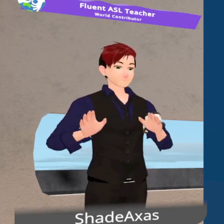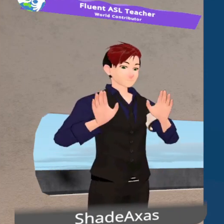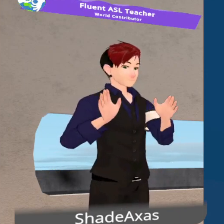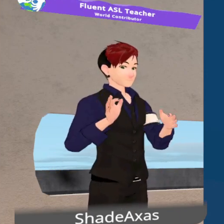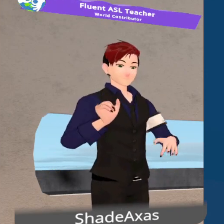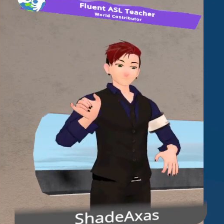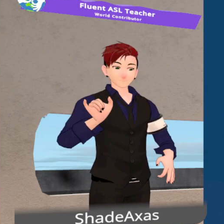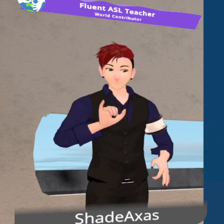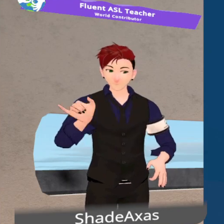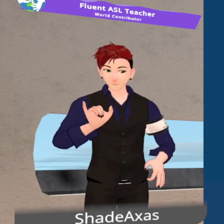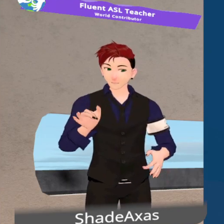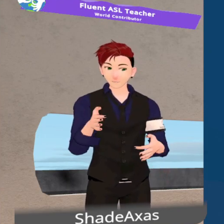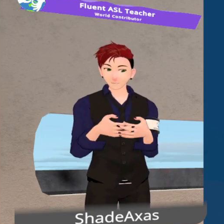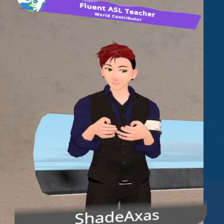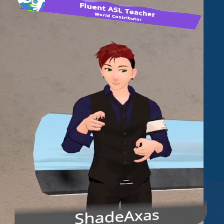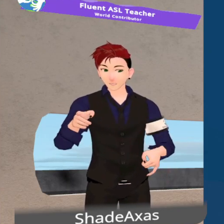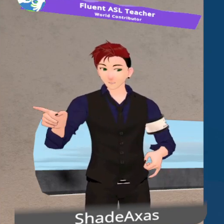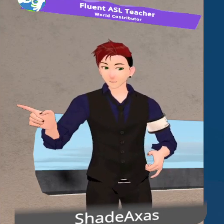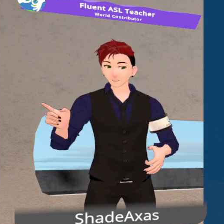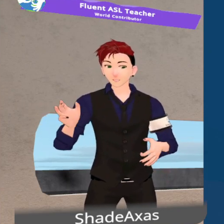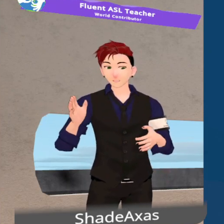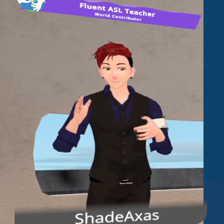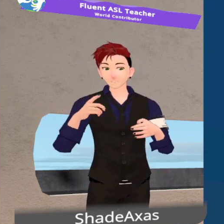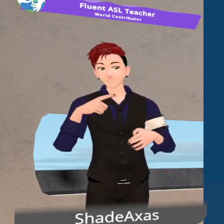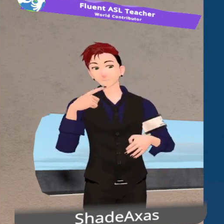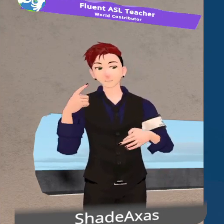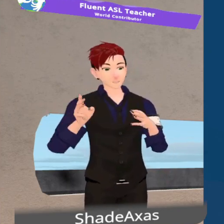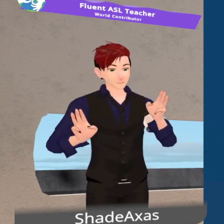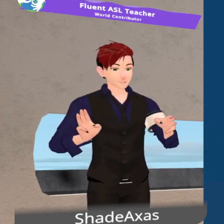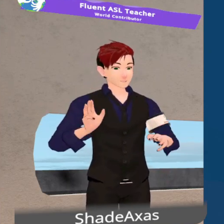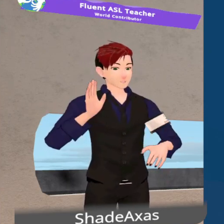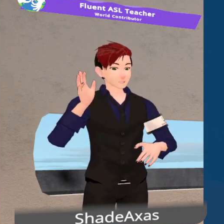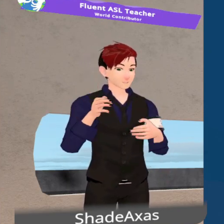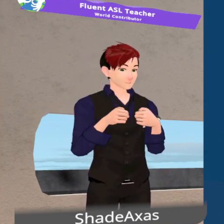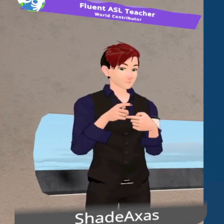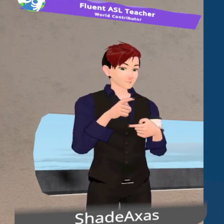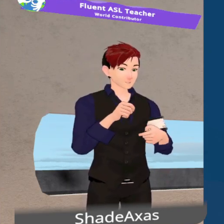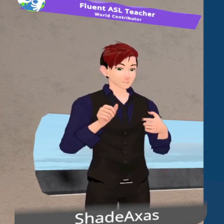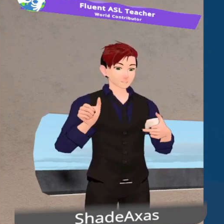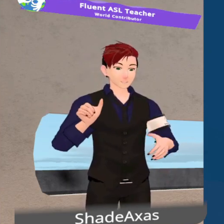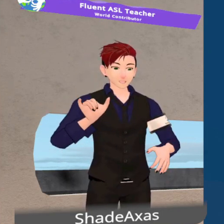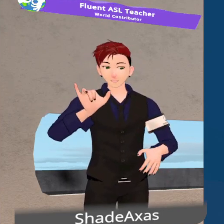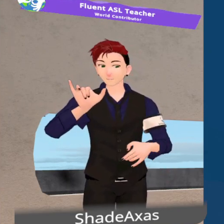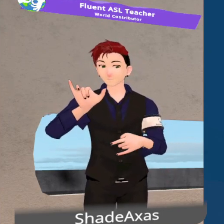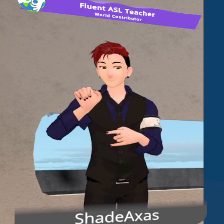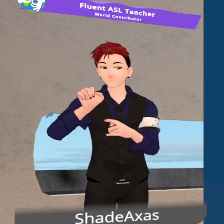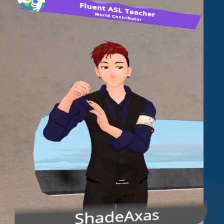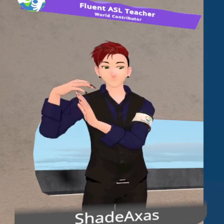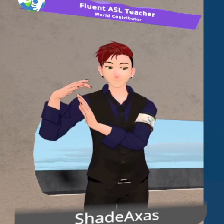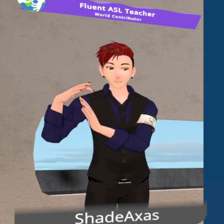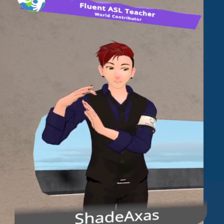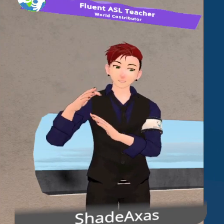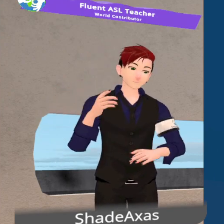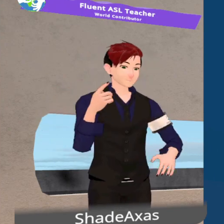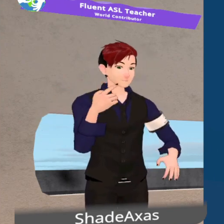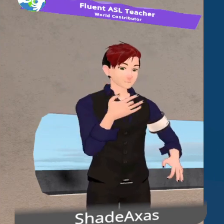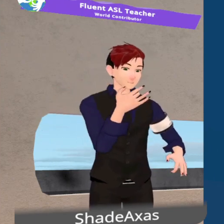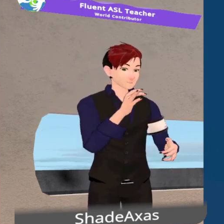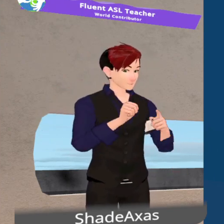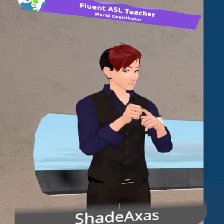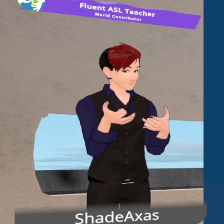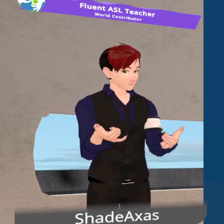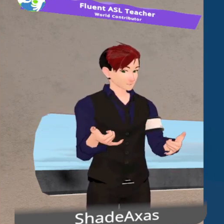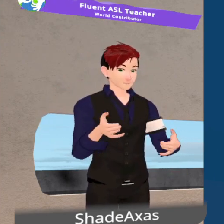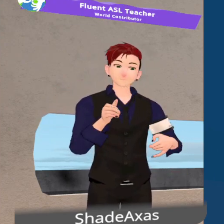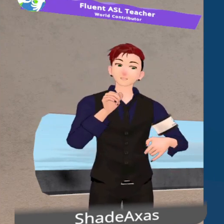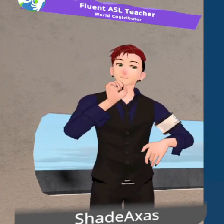language. It's the same thing with you guys hearing people coming up with words like yeet, which is one